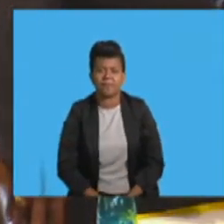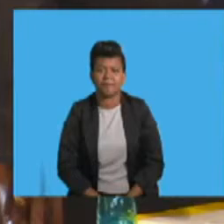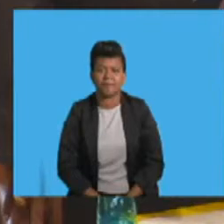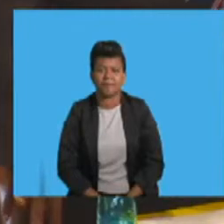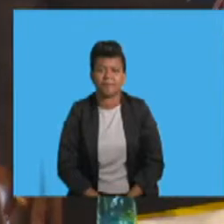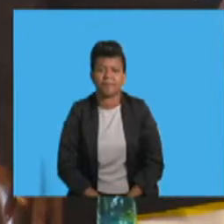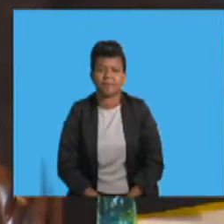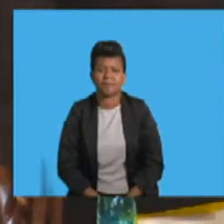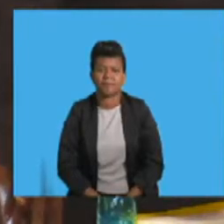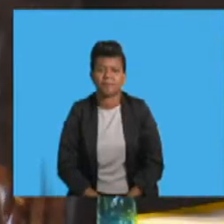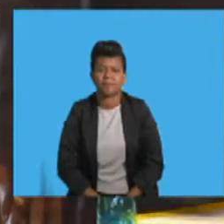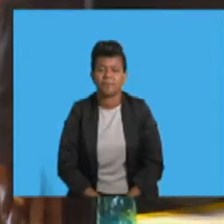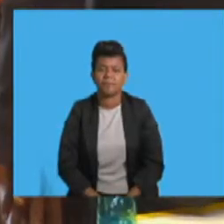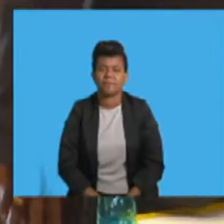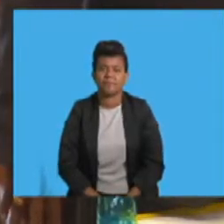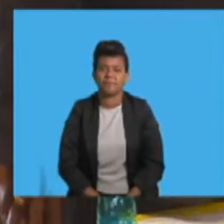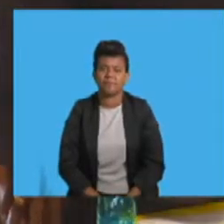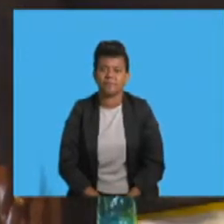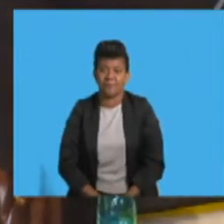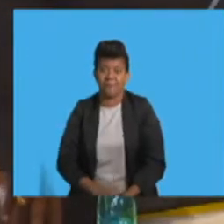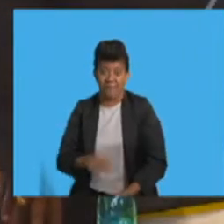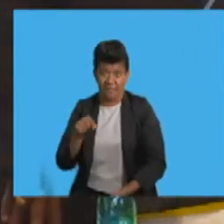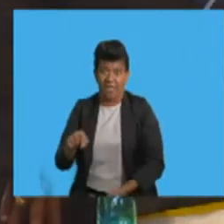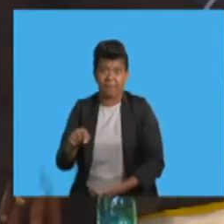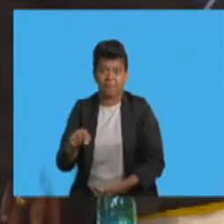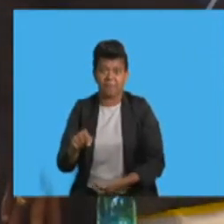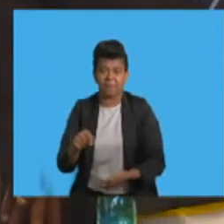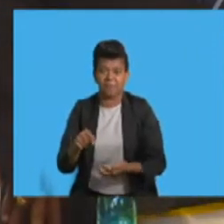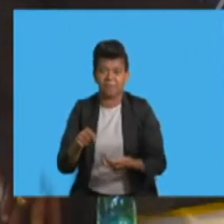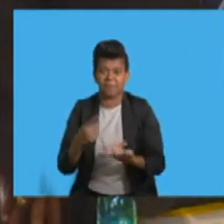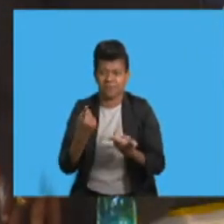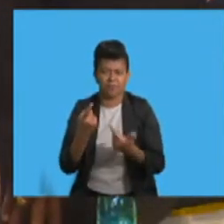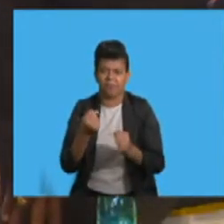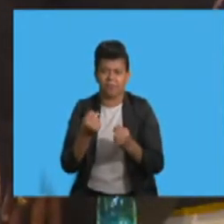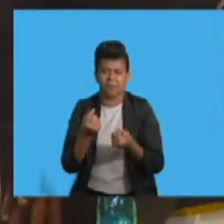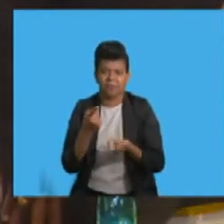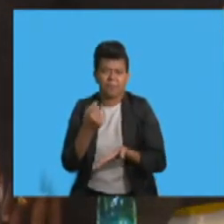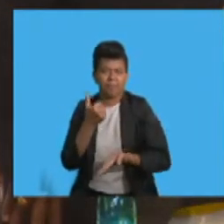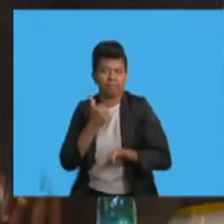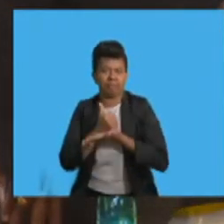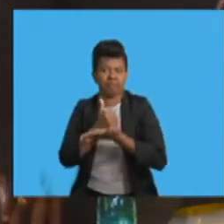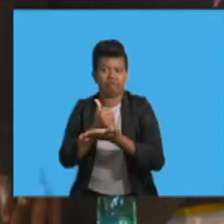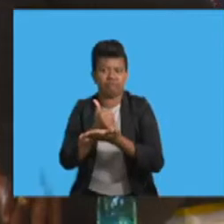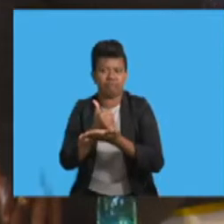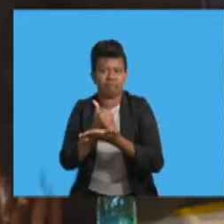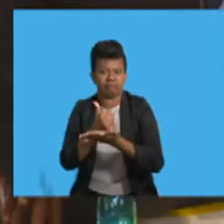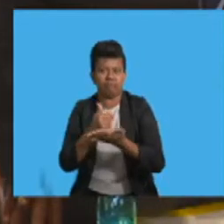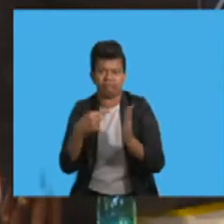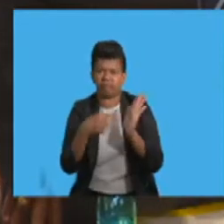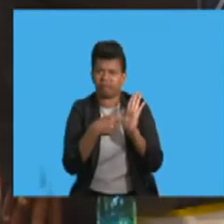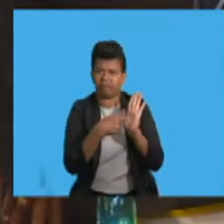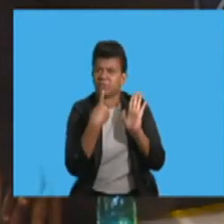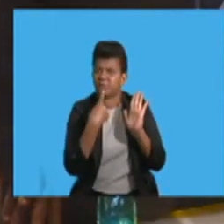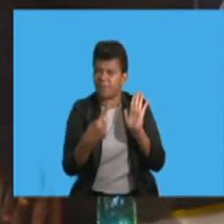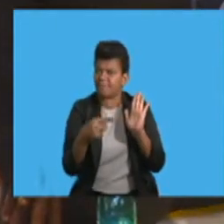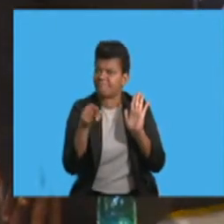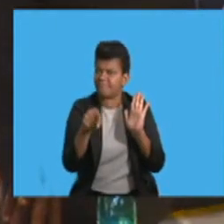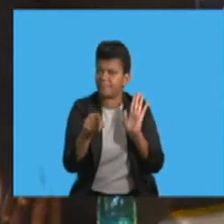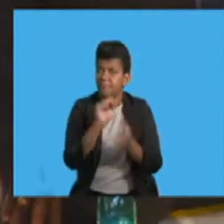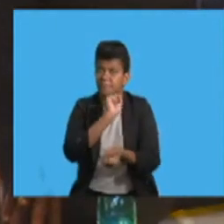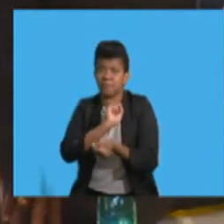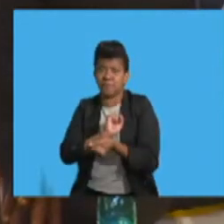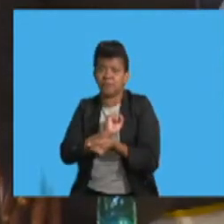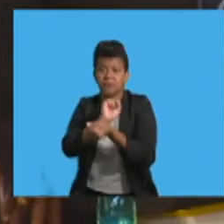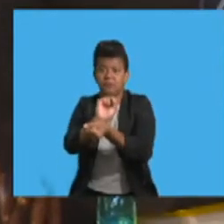That emphasizes what I was saying, Honourable Speaker, that it has